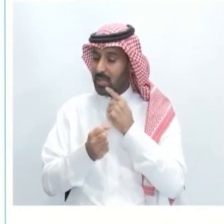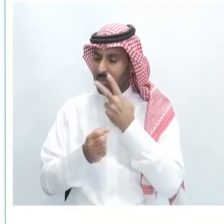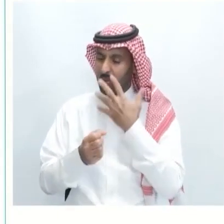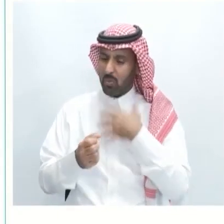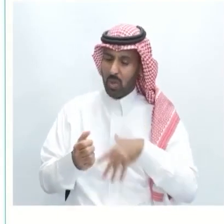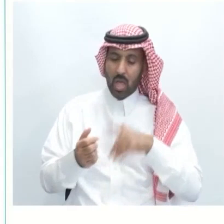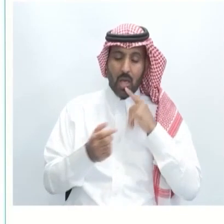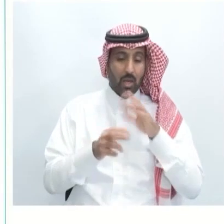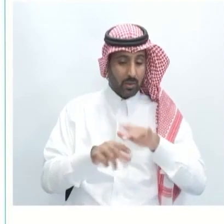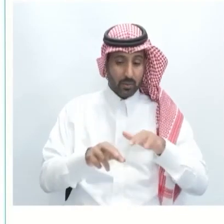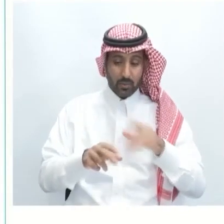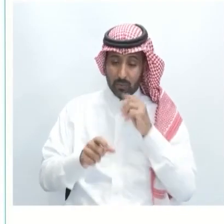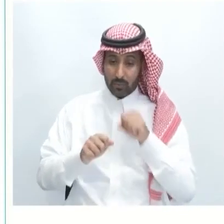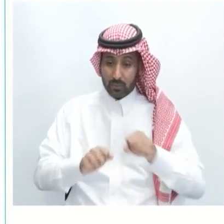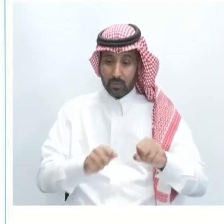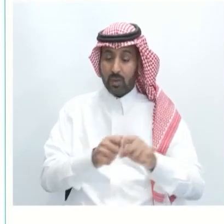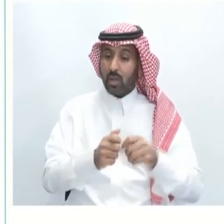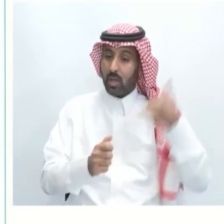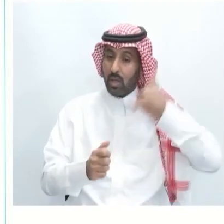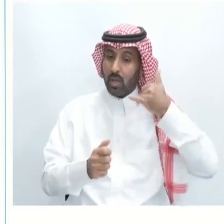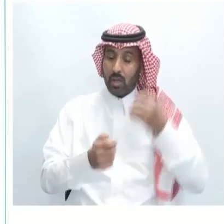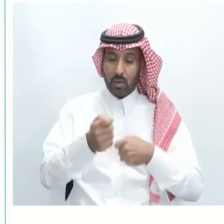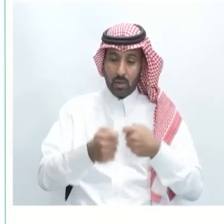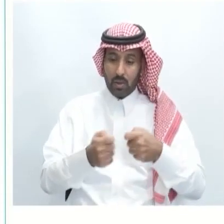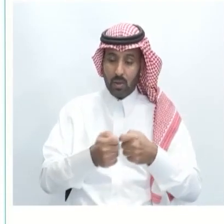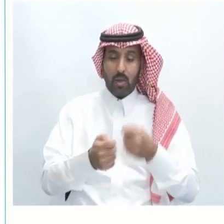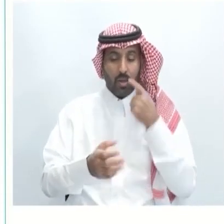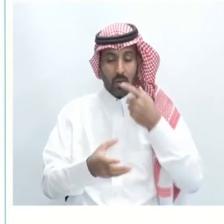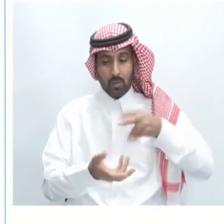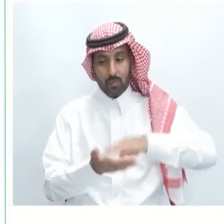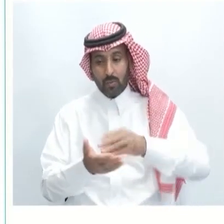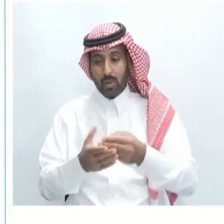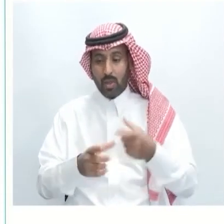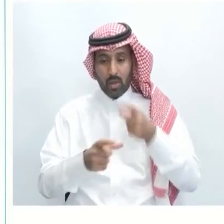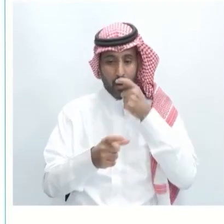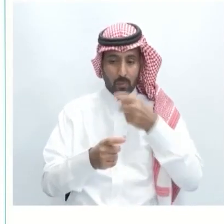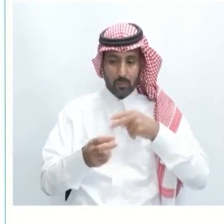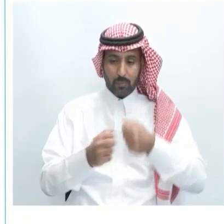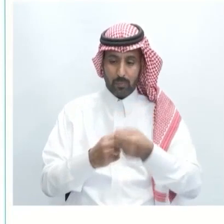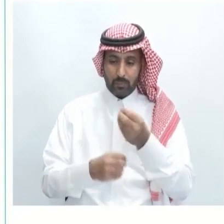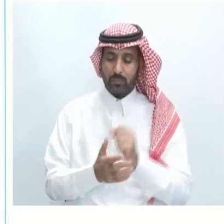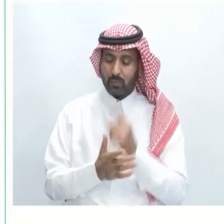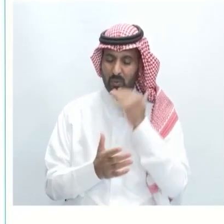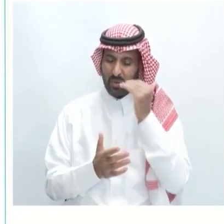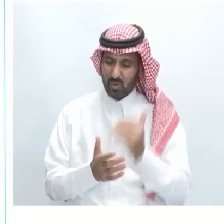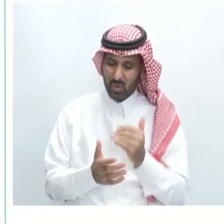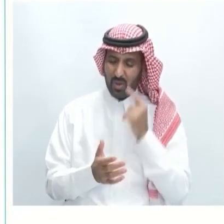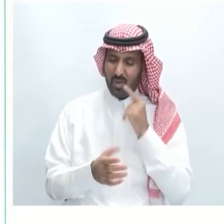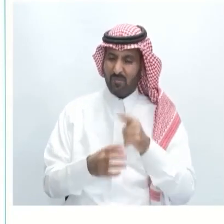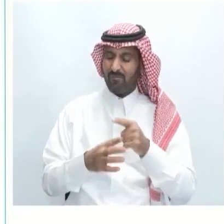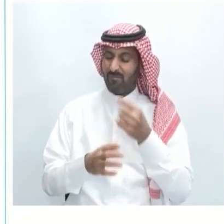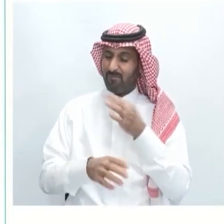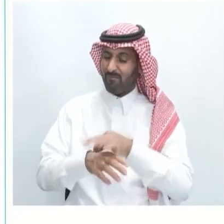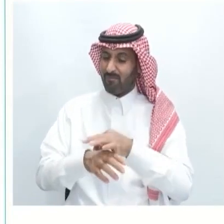25%, telemarketers at 32%, and fast food preparation workers at 34%. People with